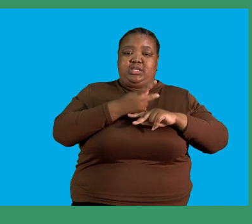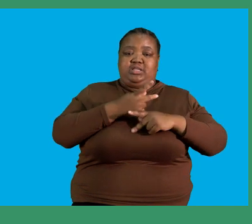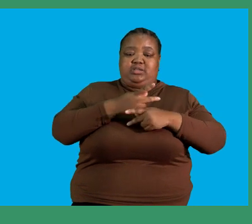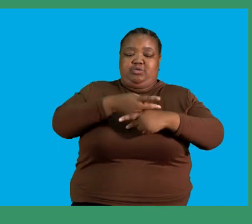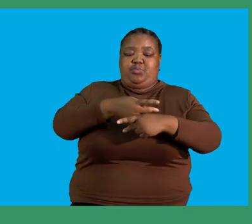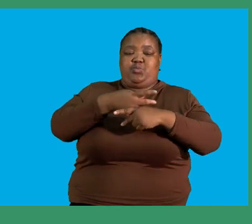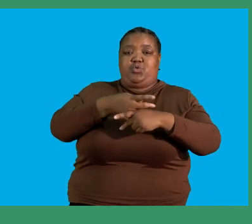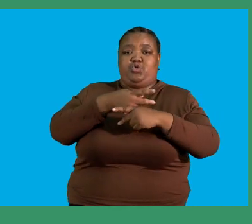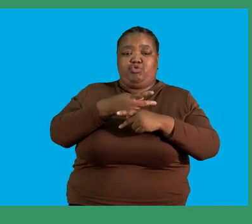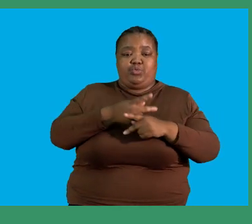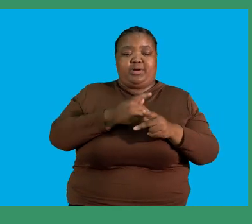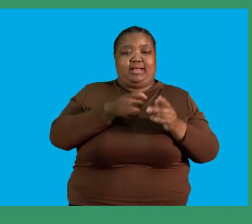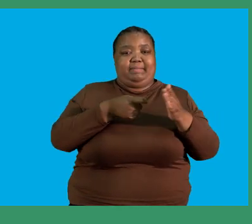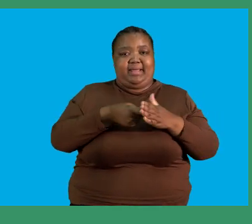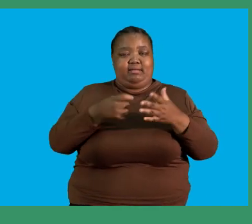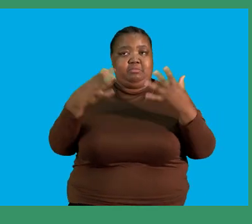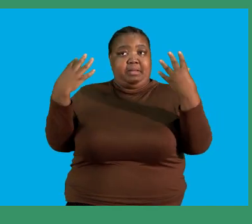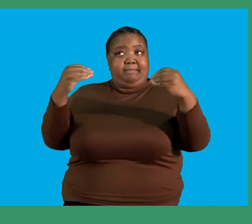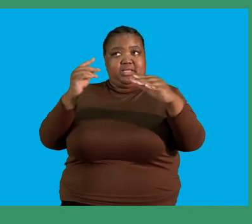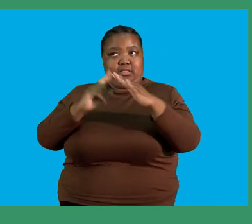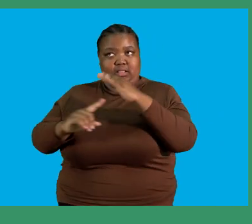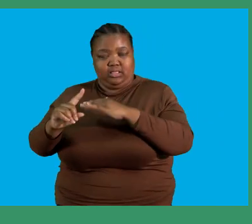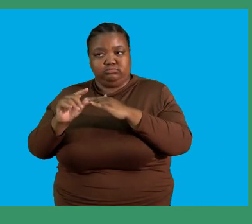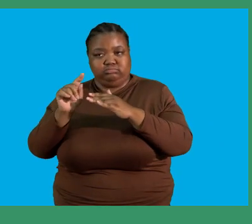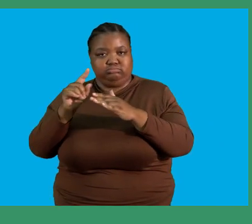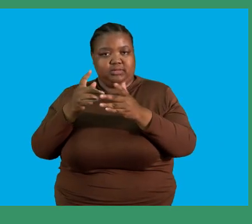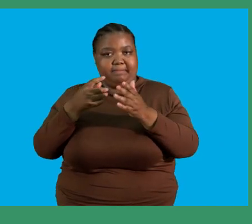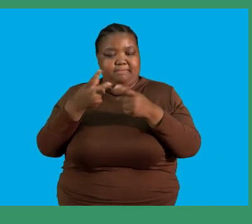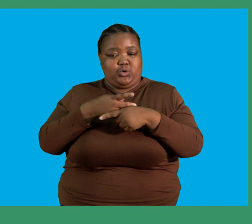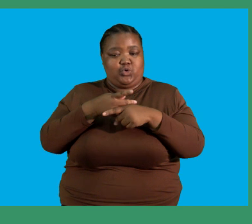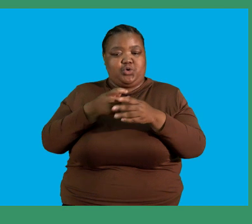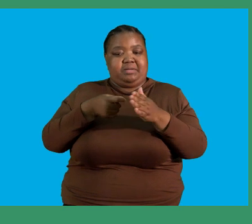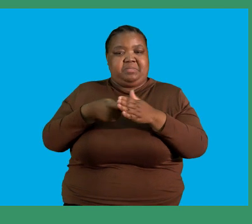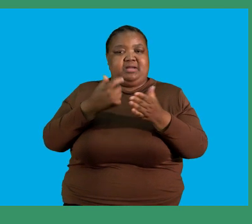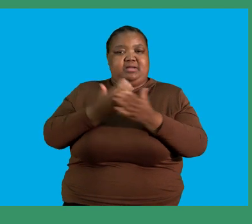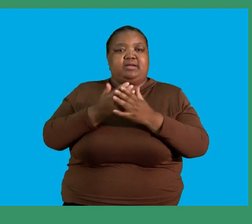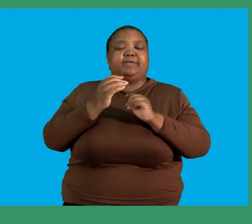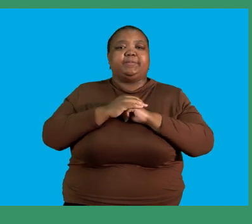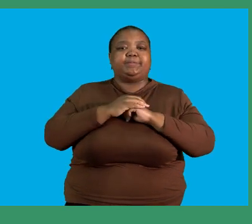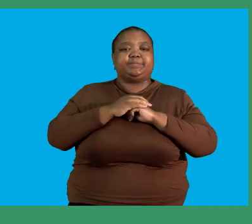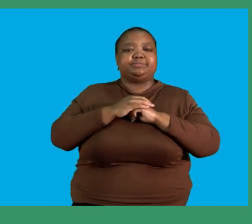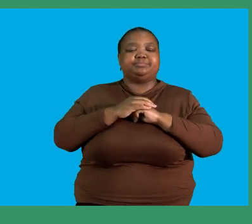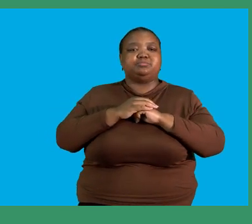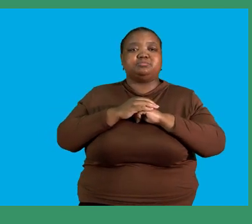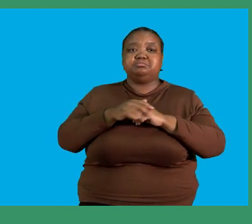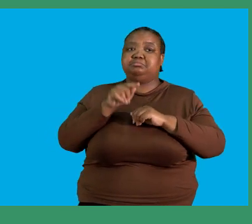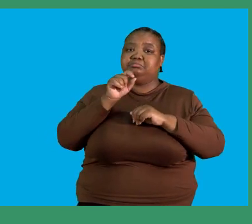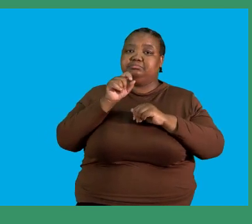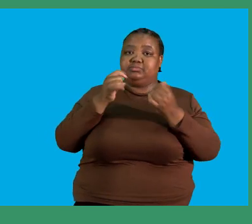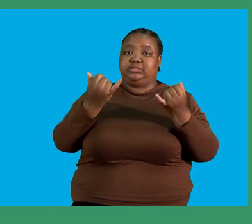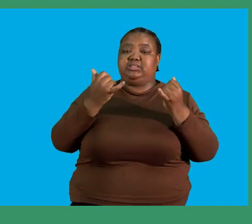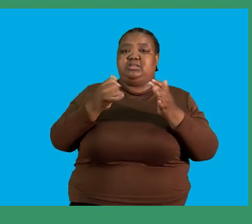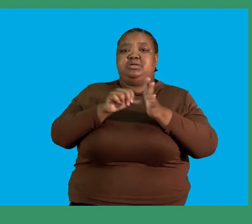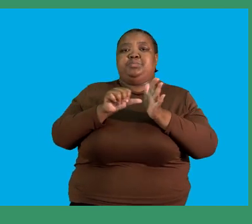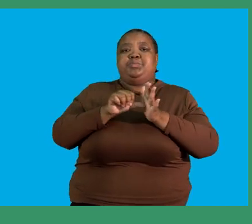or coming to your business to buy your product. Now let's look at this, which is very